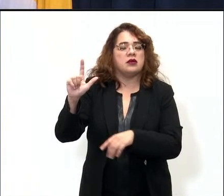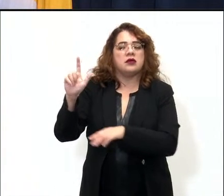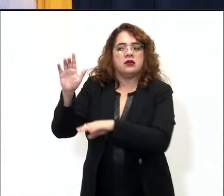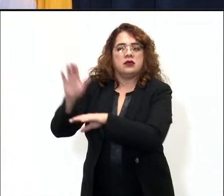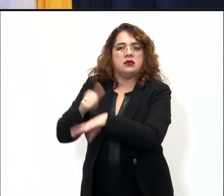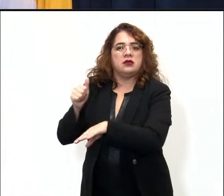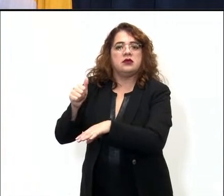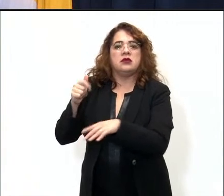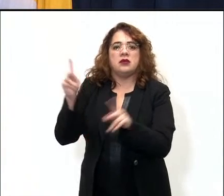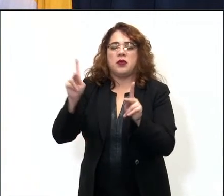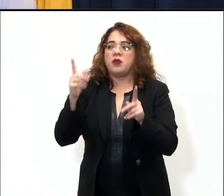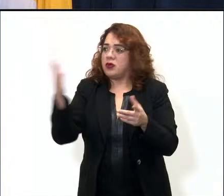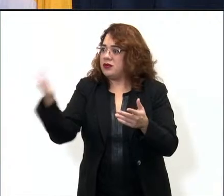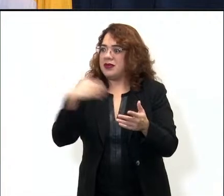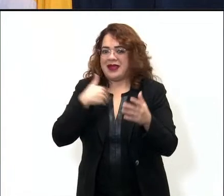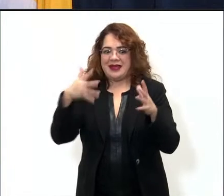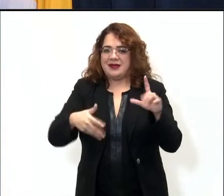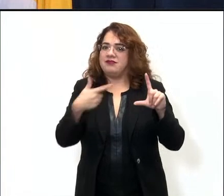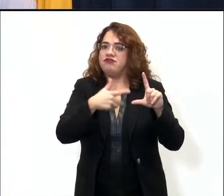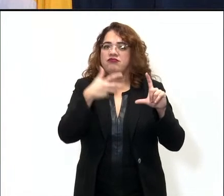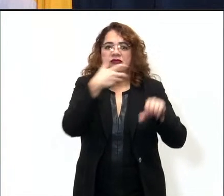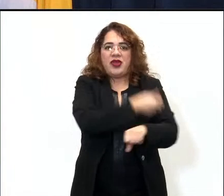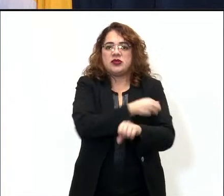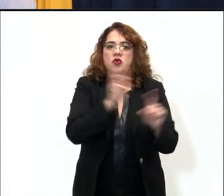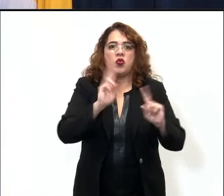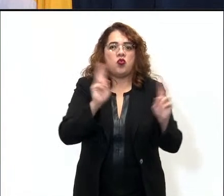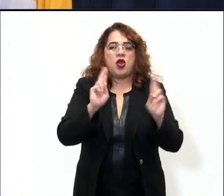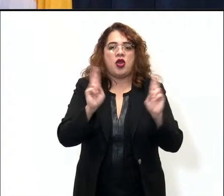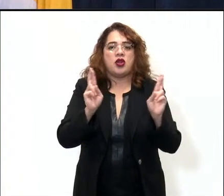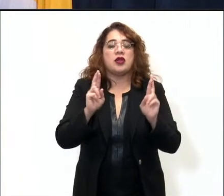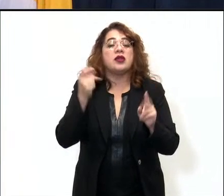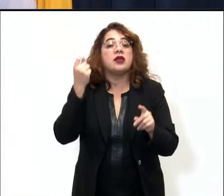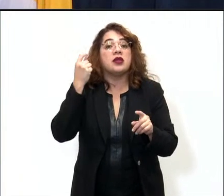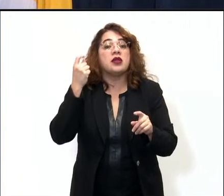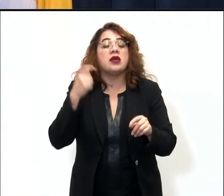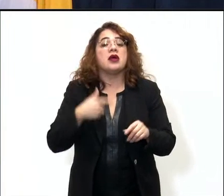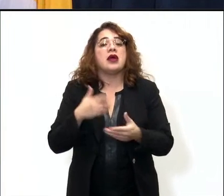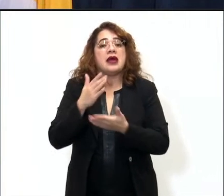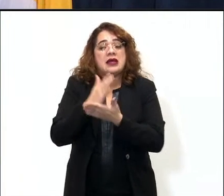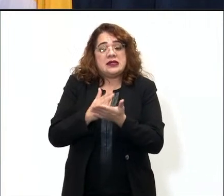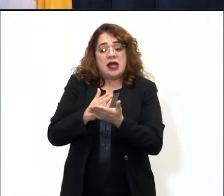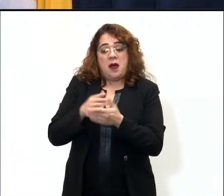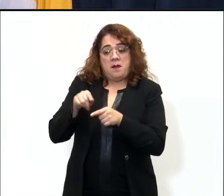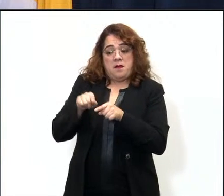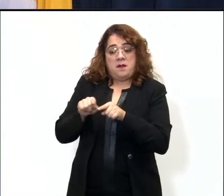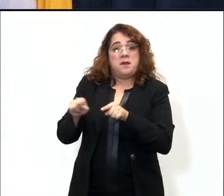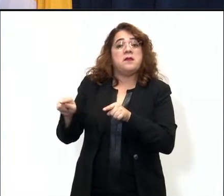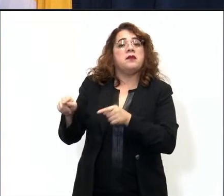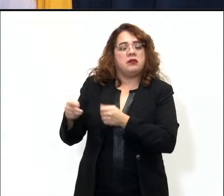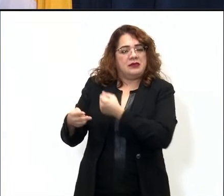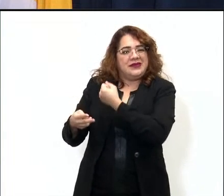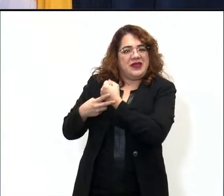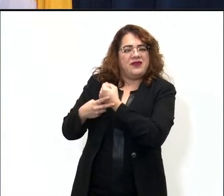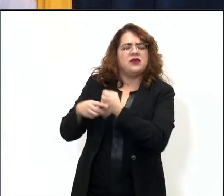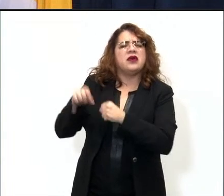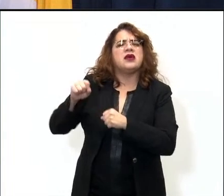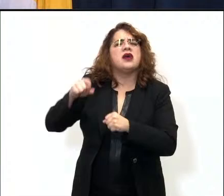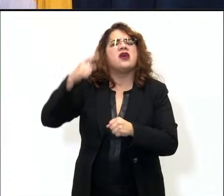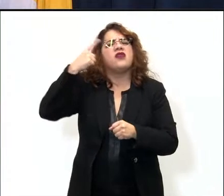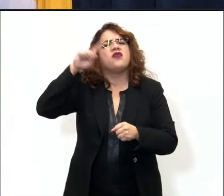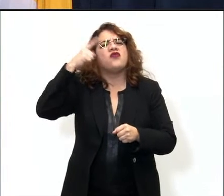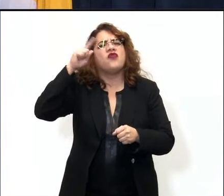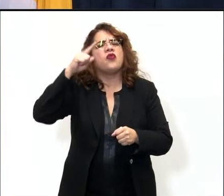because we are preparing at this time to do all the COVID vaccine clinics that you're hearing